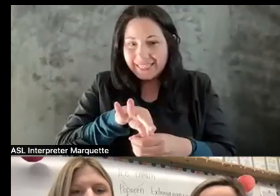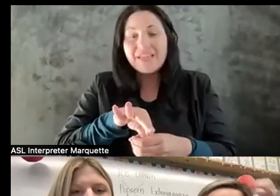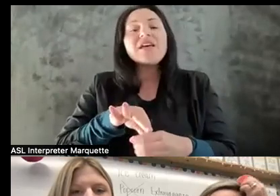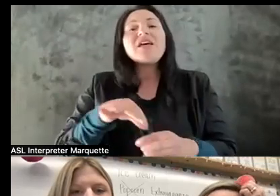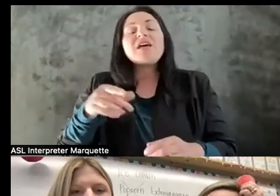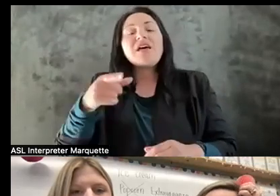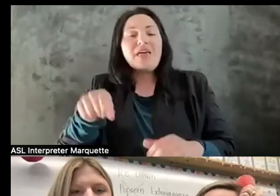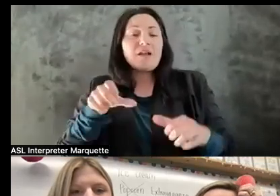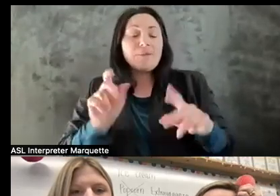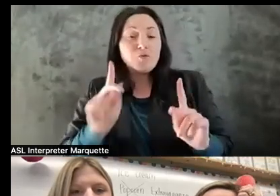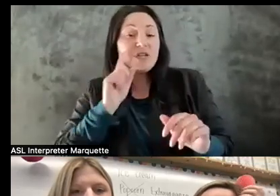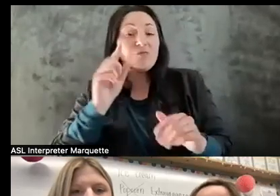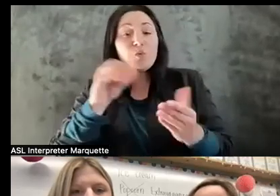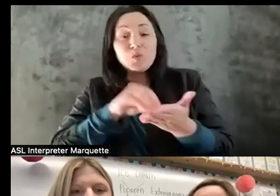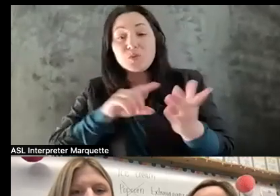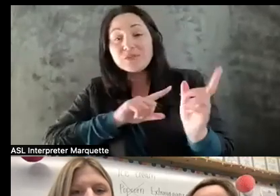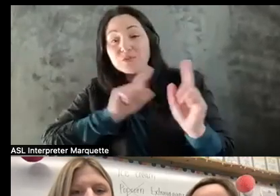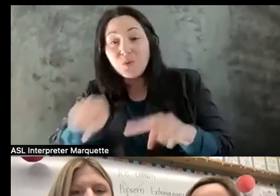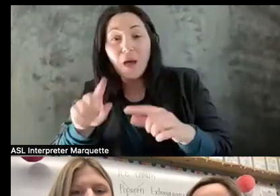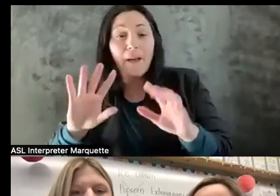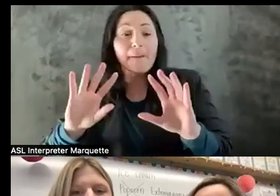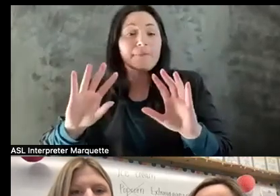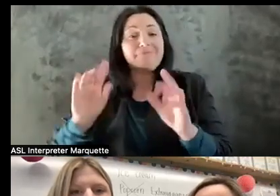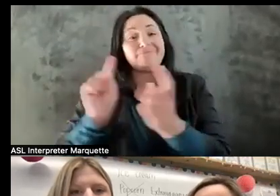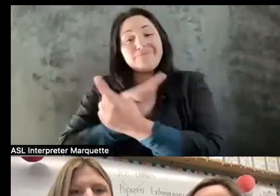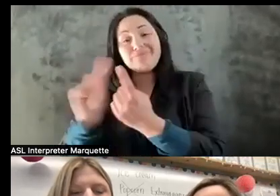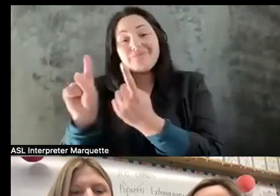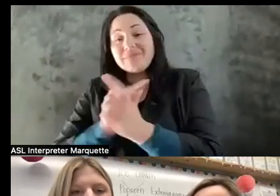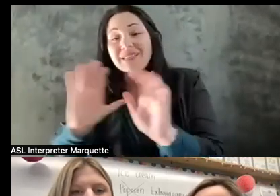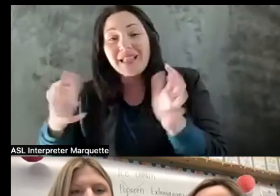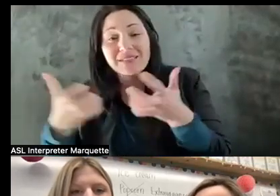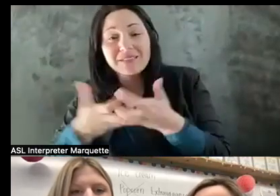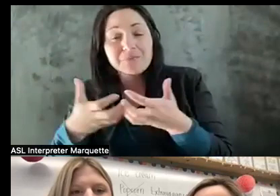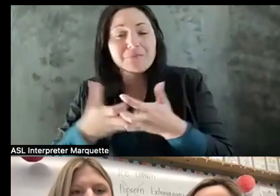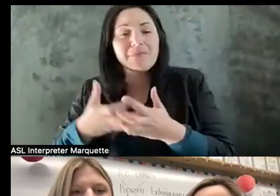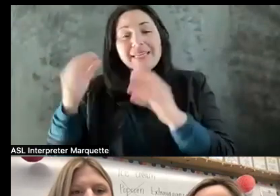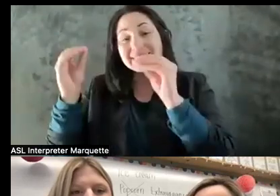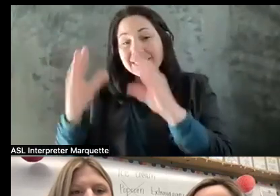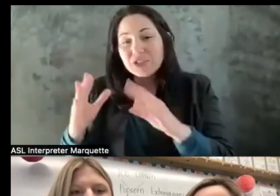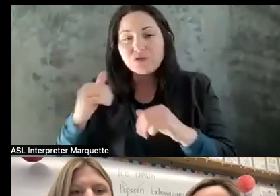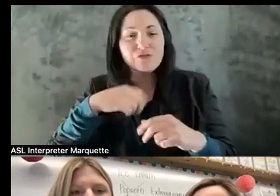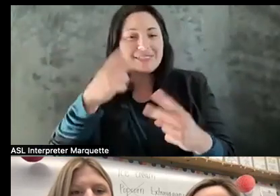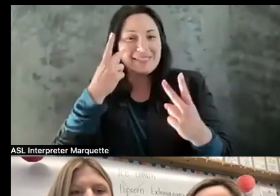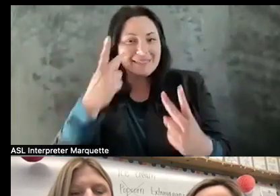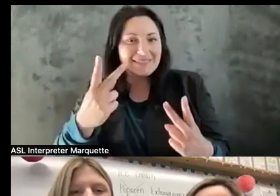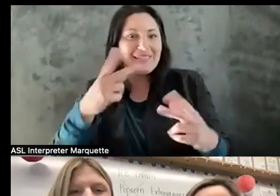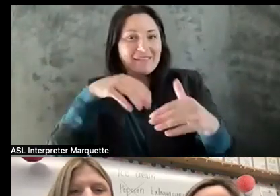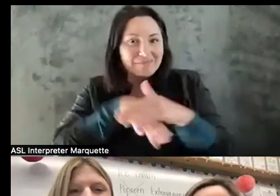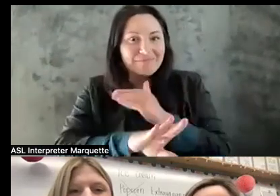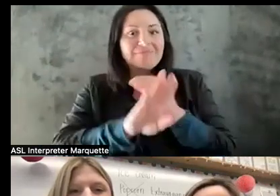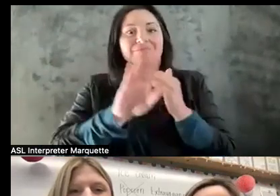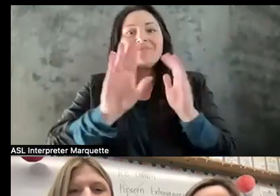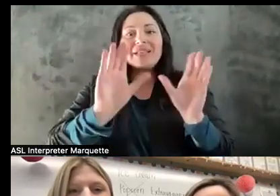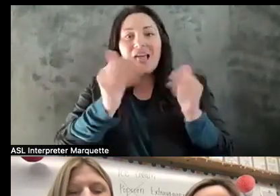your students to come in, meet their classmates, meet their teachers, and see their classroom for the first time.